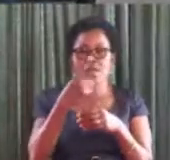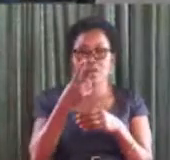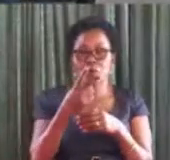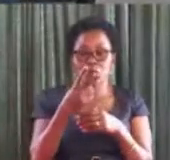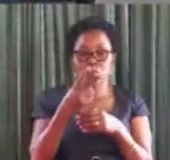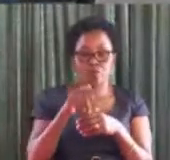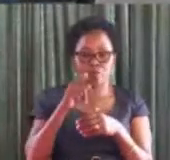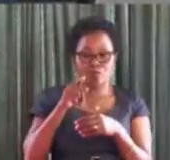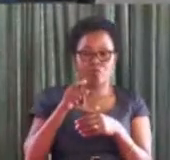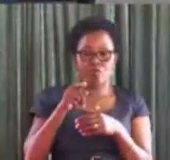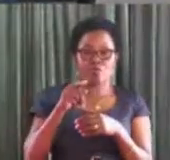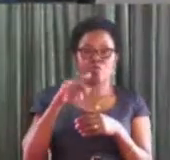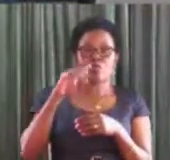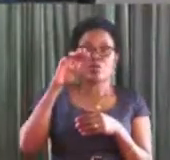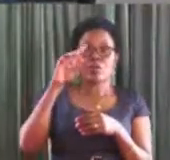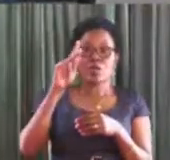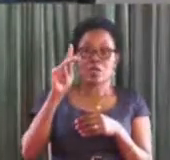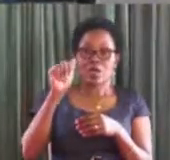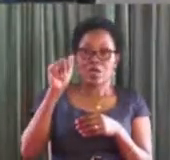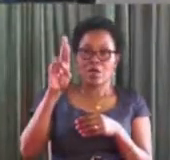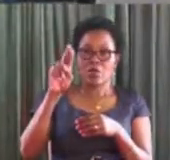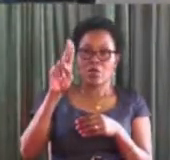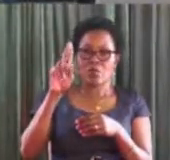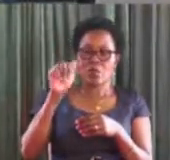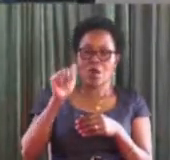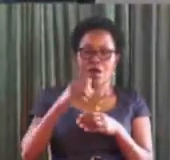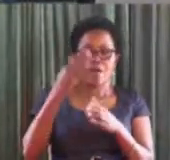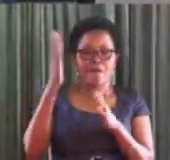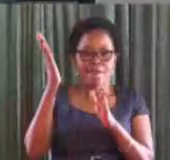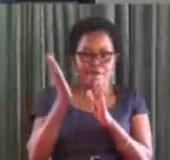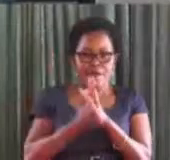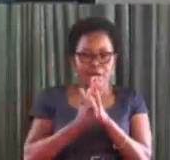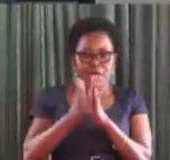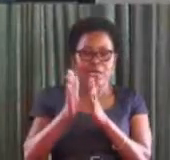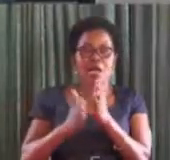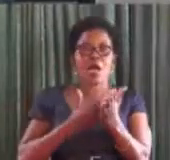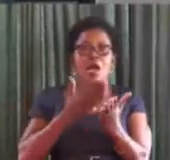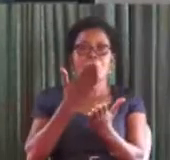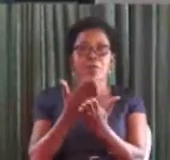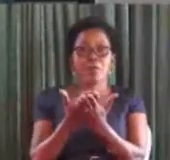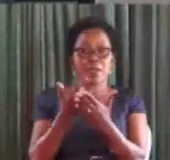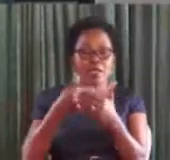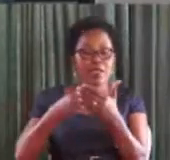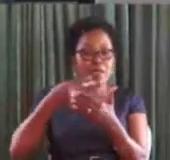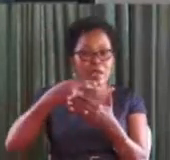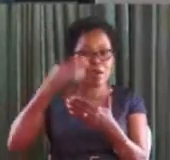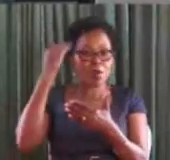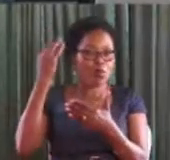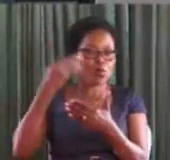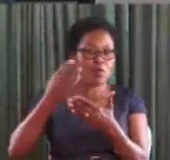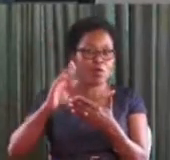Mother Karua filed her appeal in the Court of Appeal, I